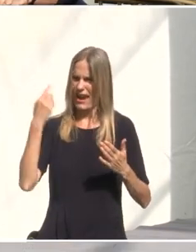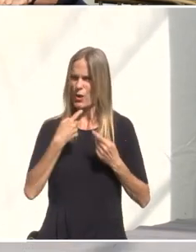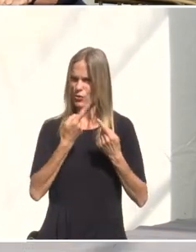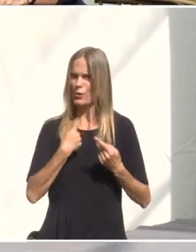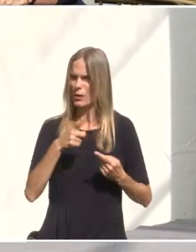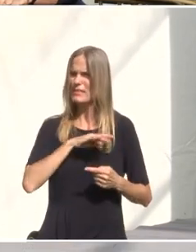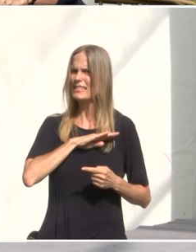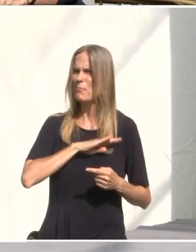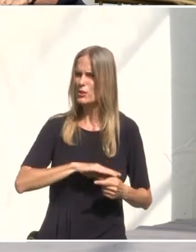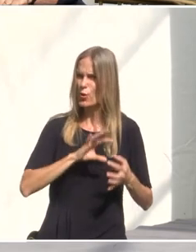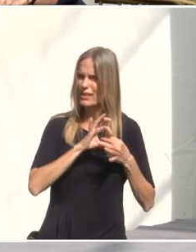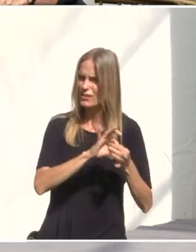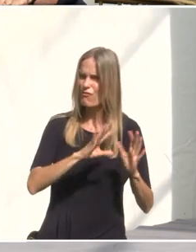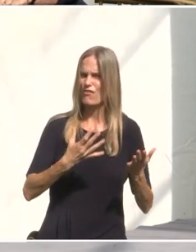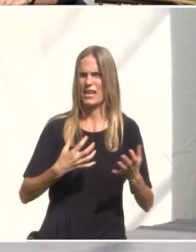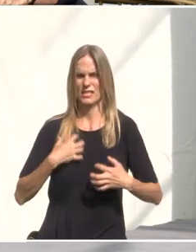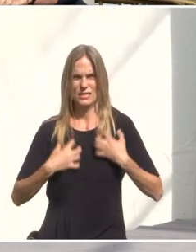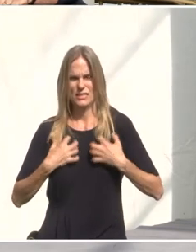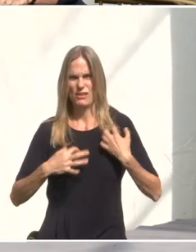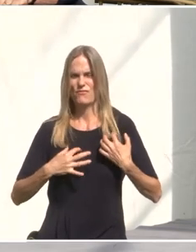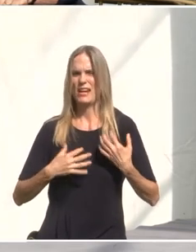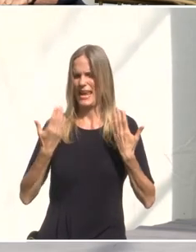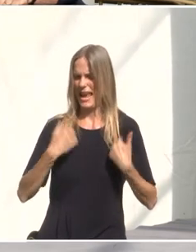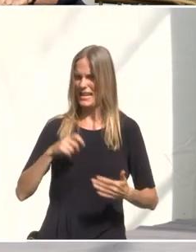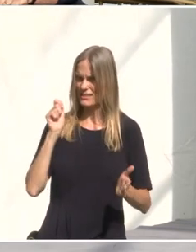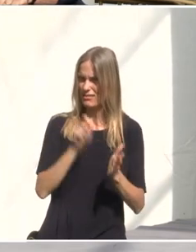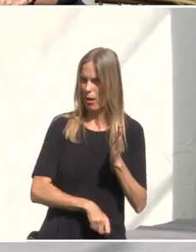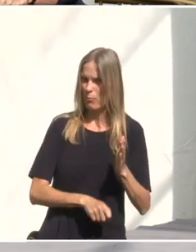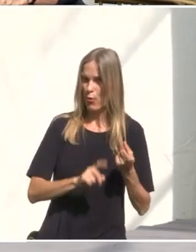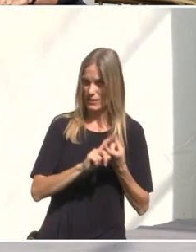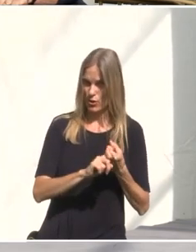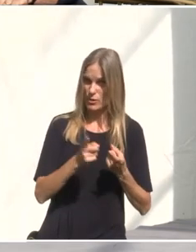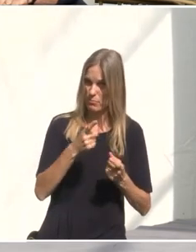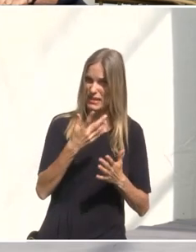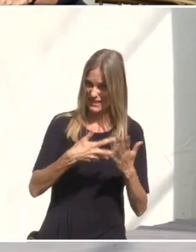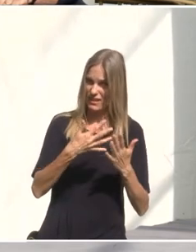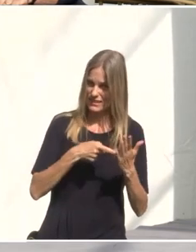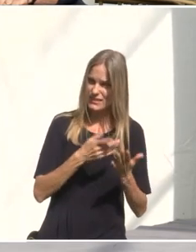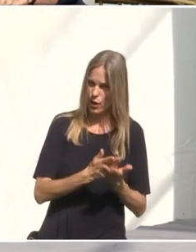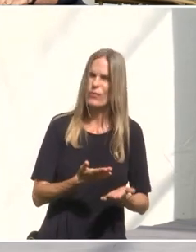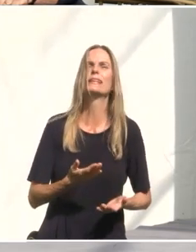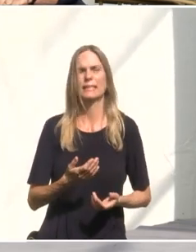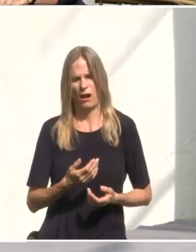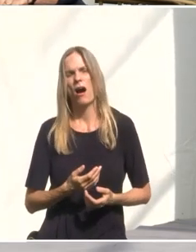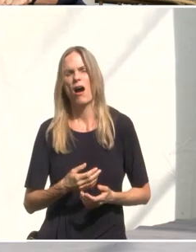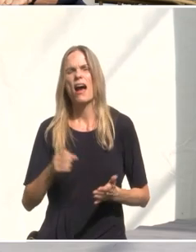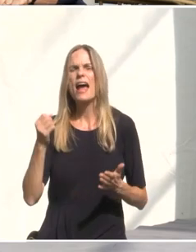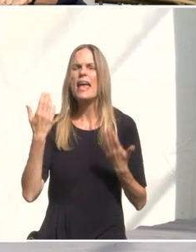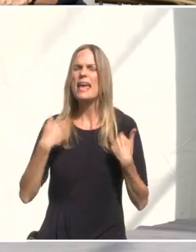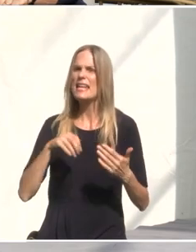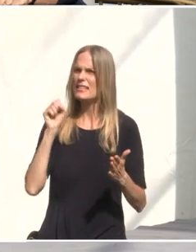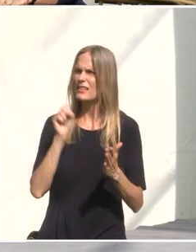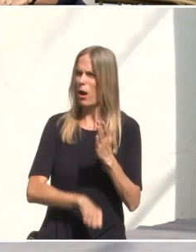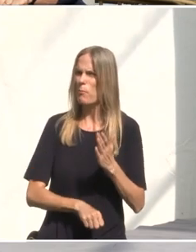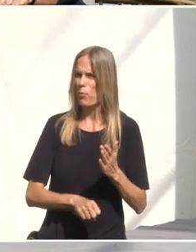it's also anxiety and suicide. Yeah. Do you have some numbers around Estonia? So just jumping to suicide, Estonia has